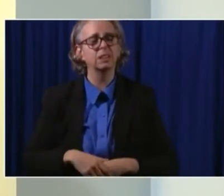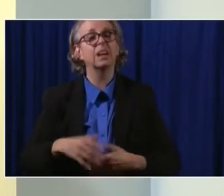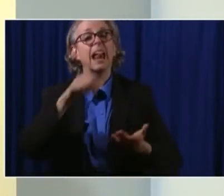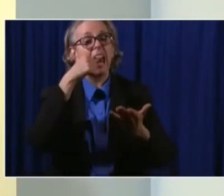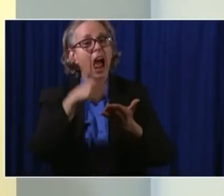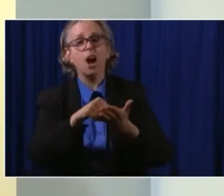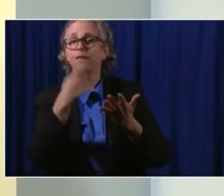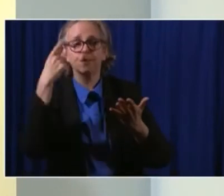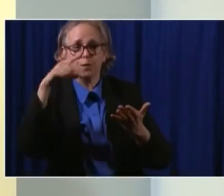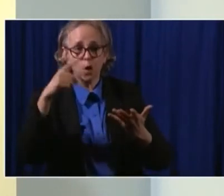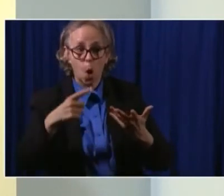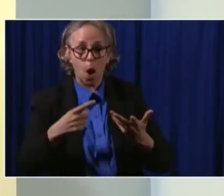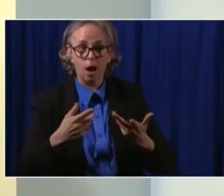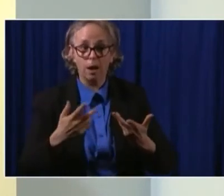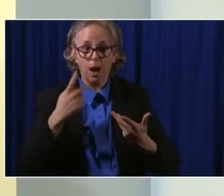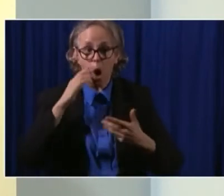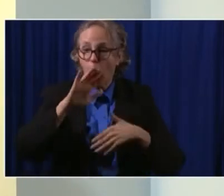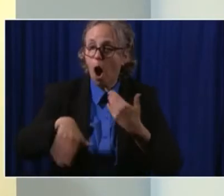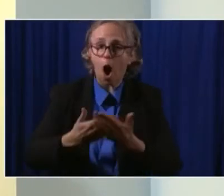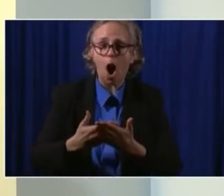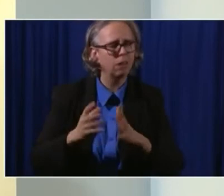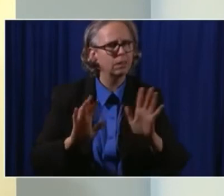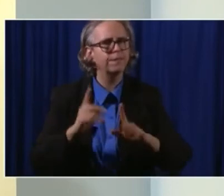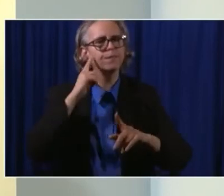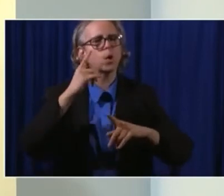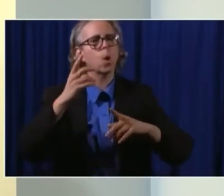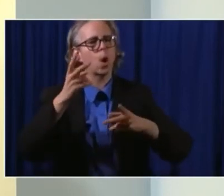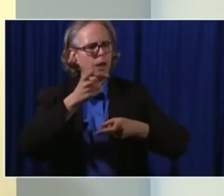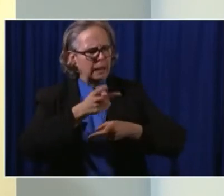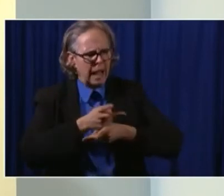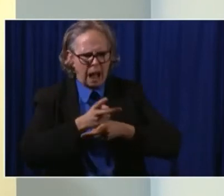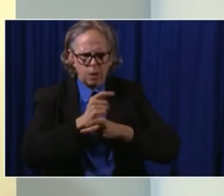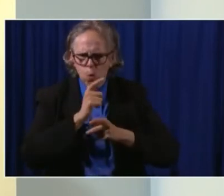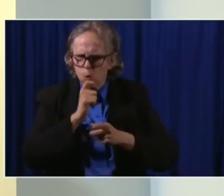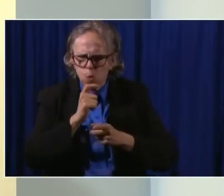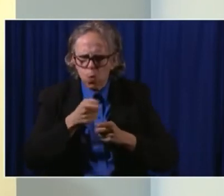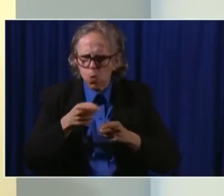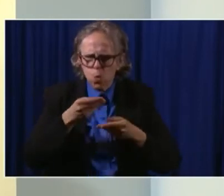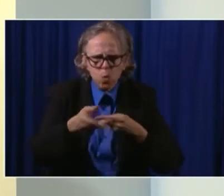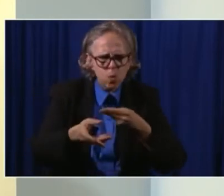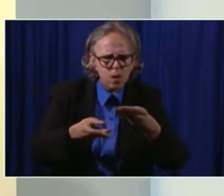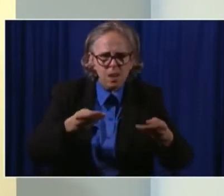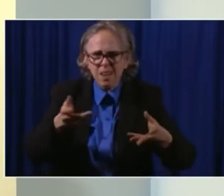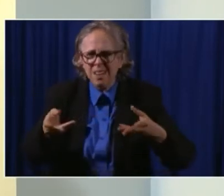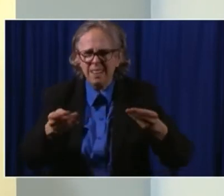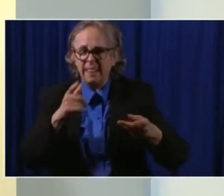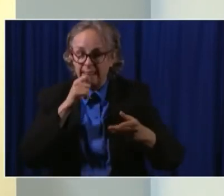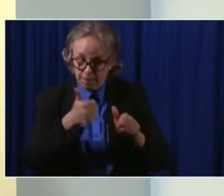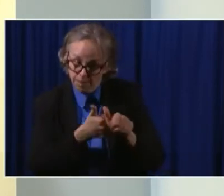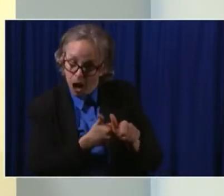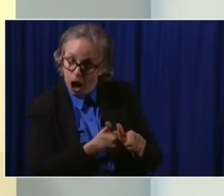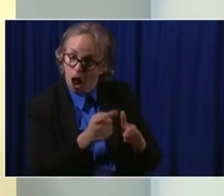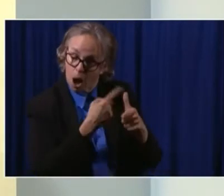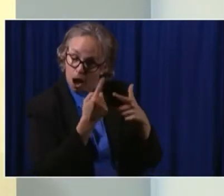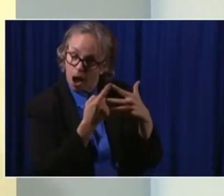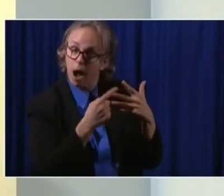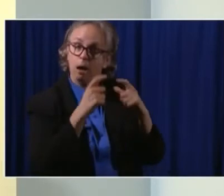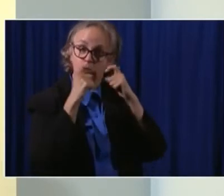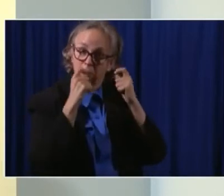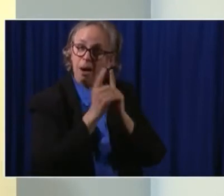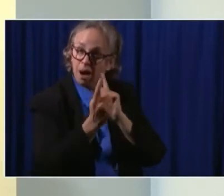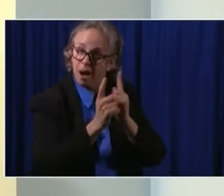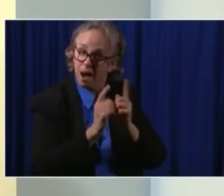give license for gross negligence, misconduct, or recklessness. And that's important. It's that balance. If people are doing it right, they should